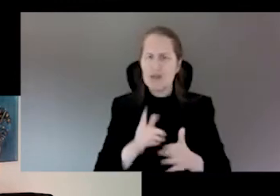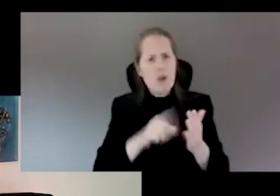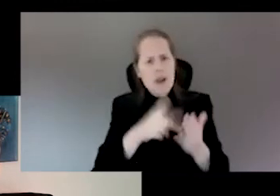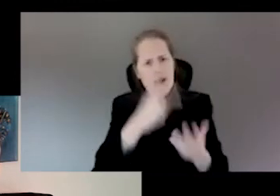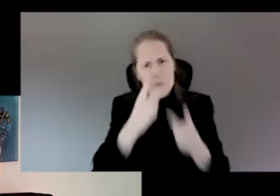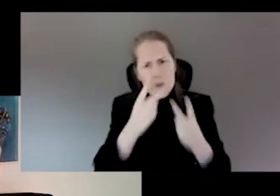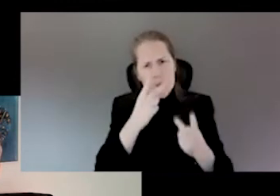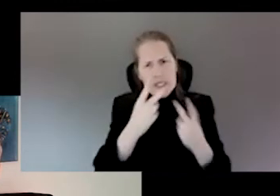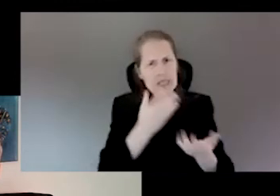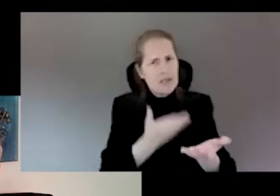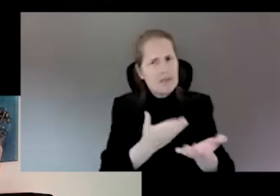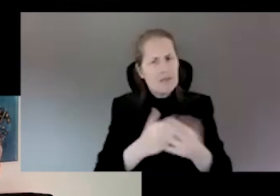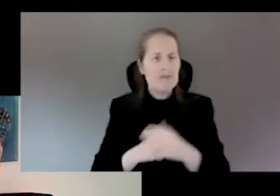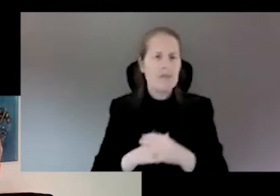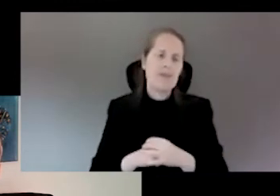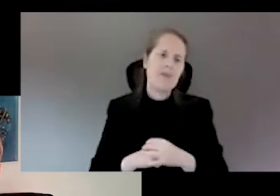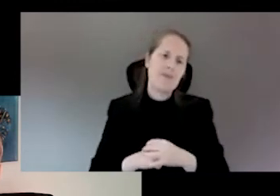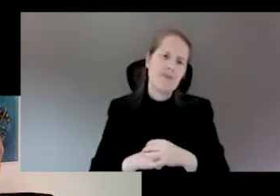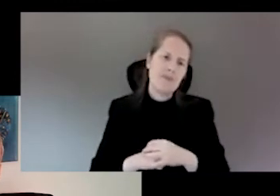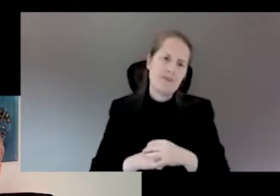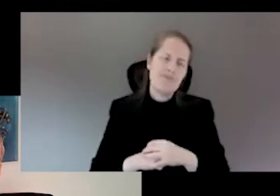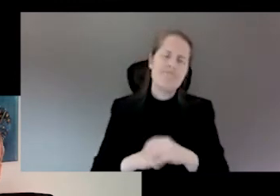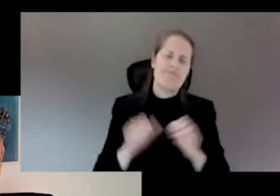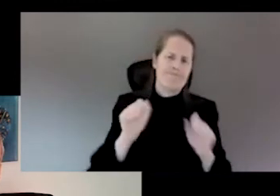experienced? Absolutely.